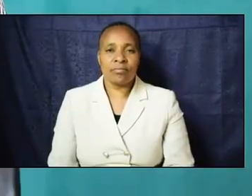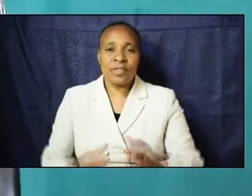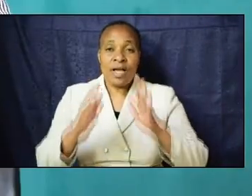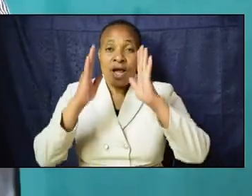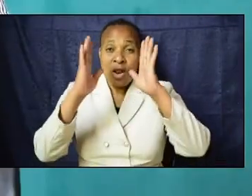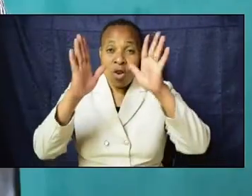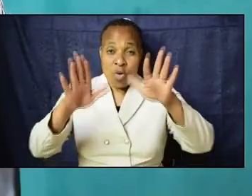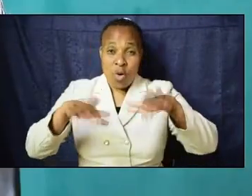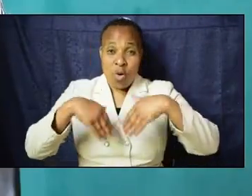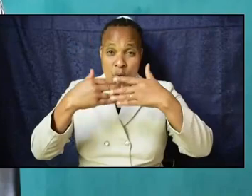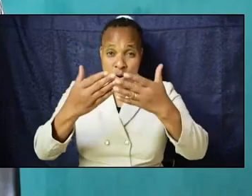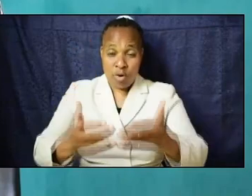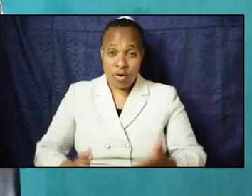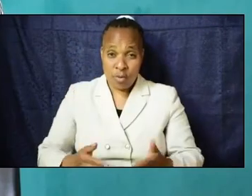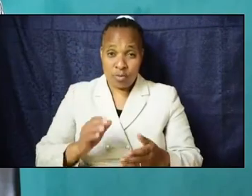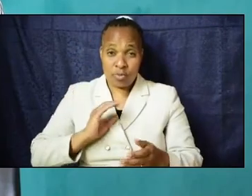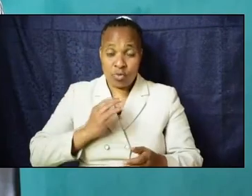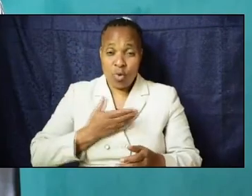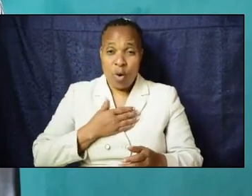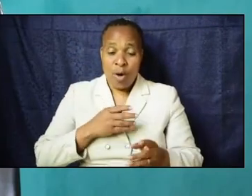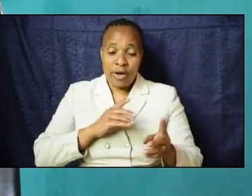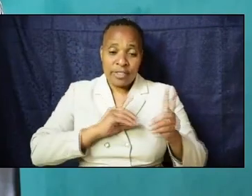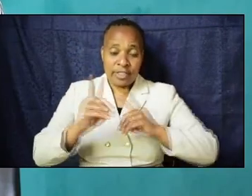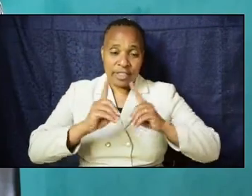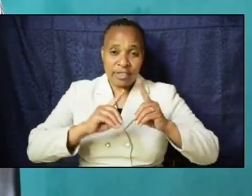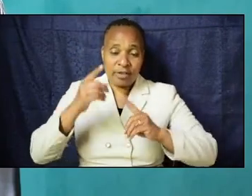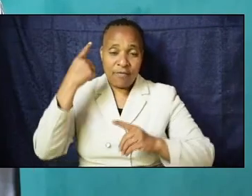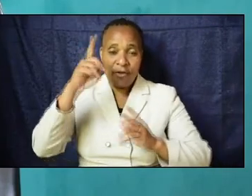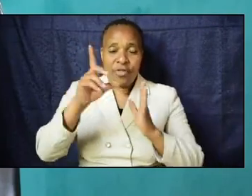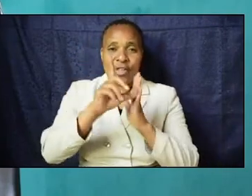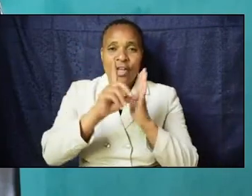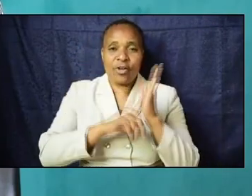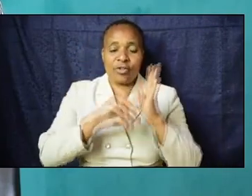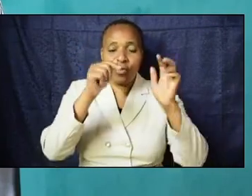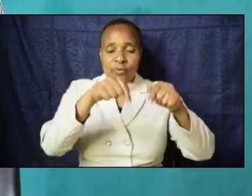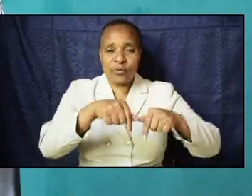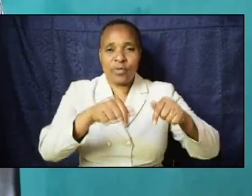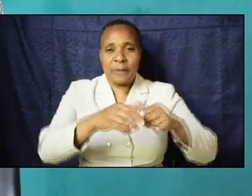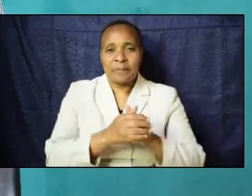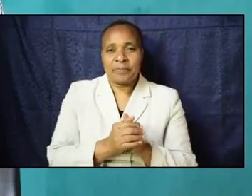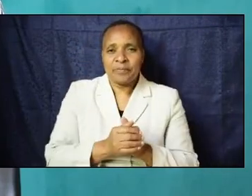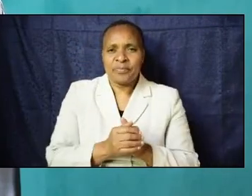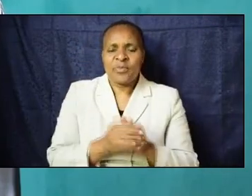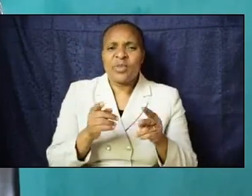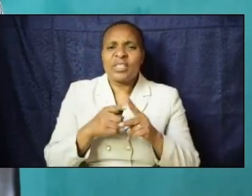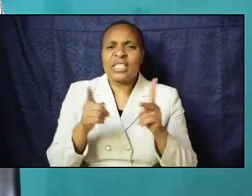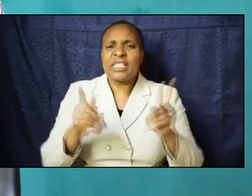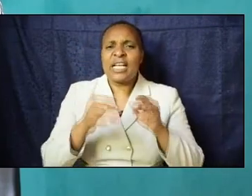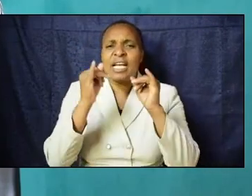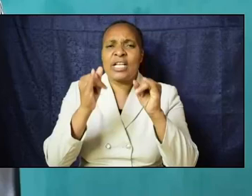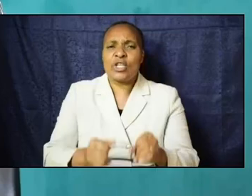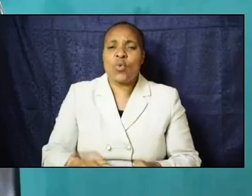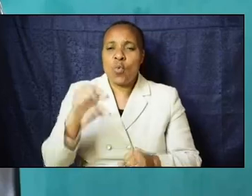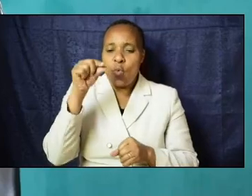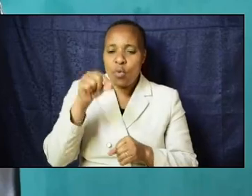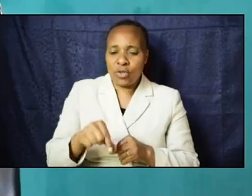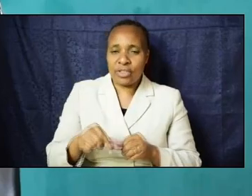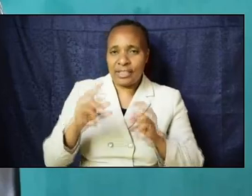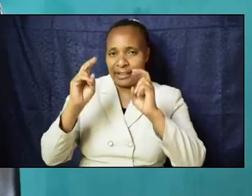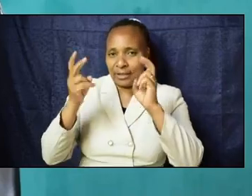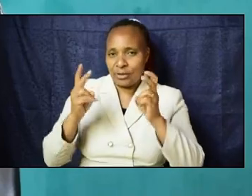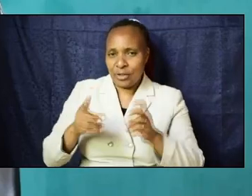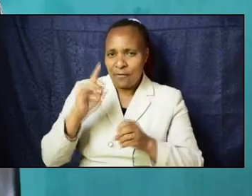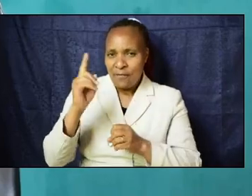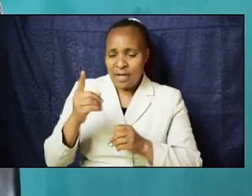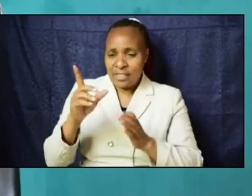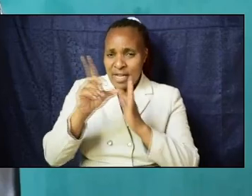Hello and welcome to our panel discussion for the lesson for today. We are beginning a new quarter and the title of the